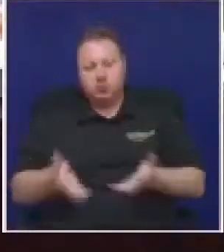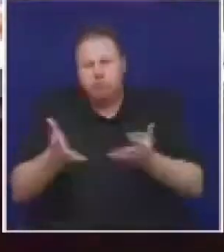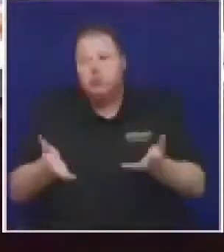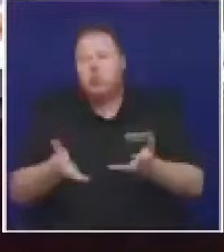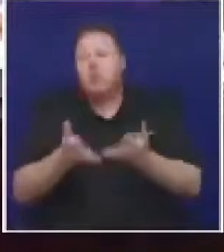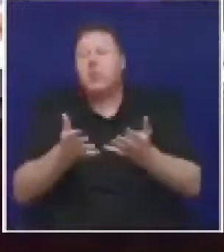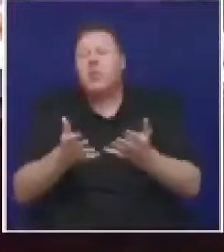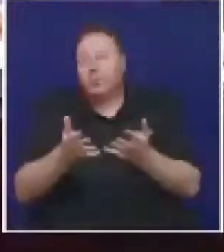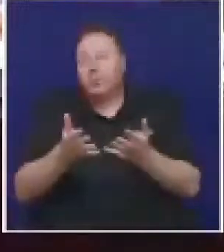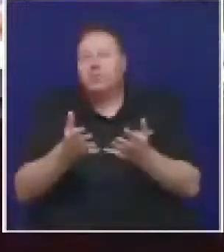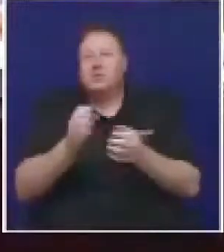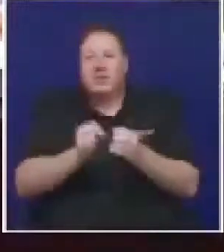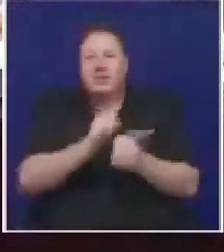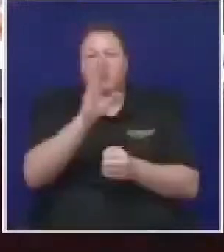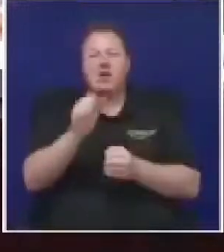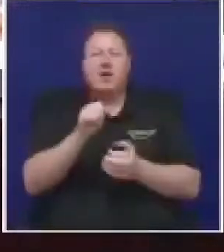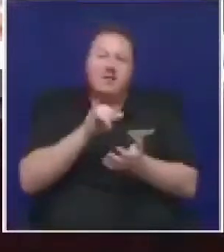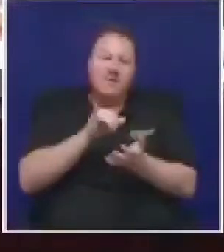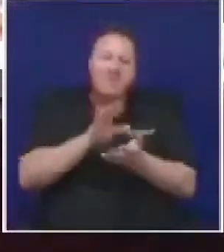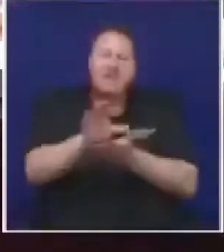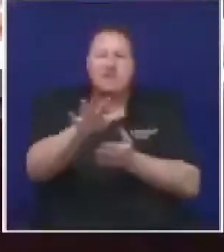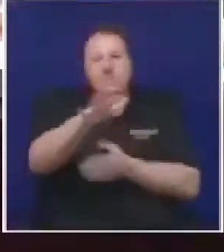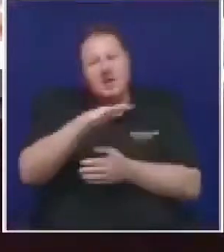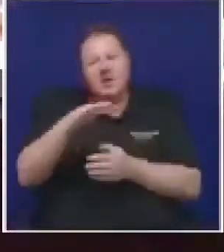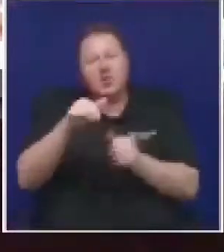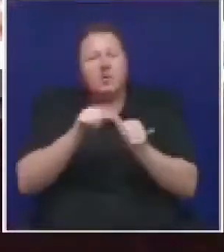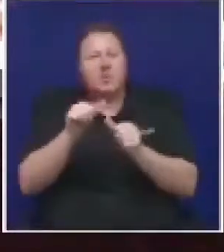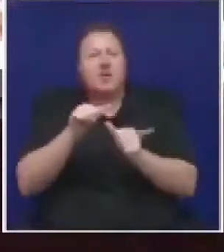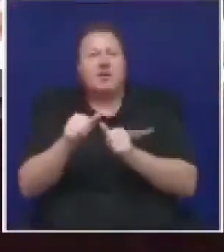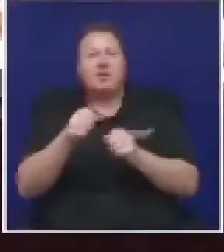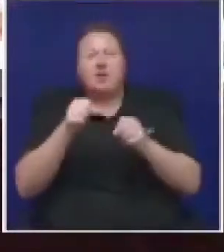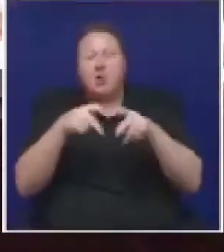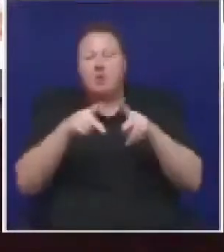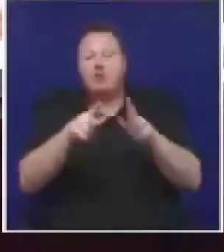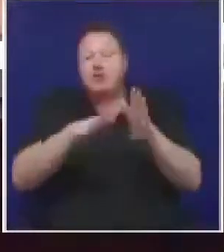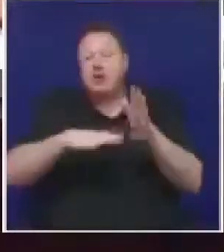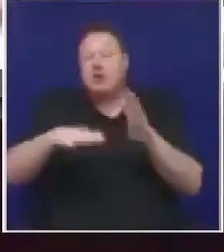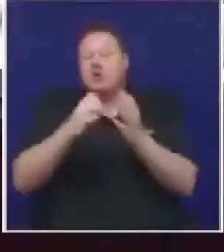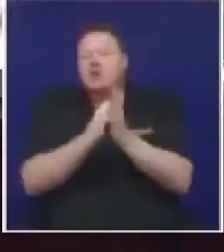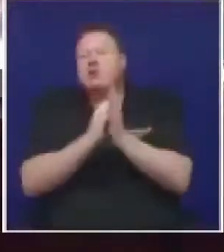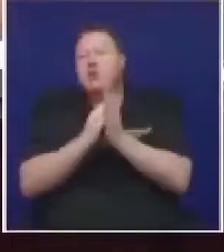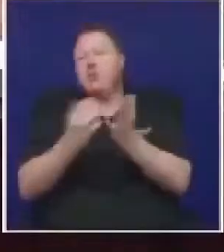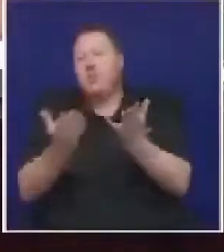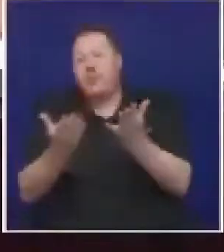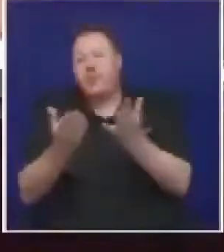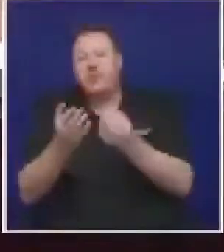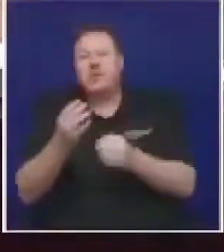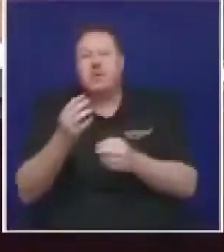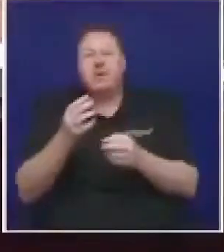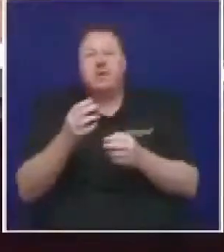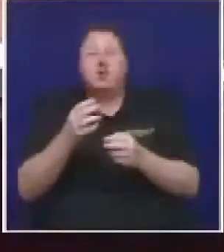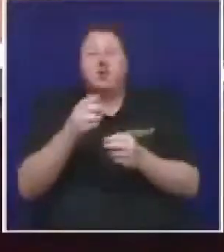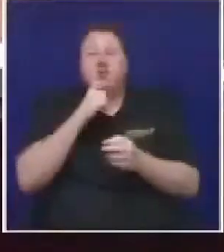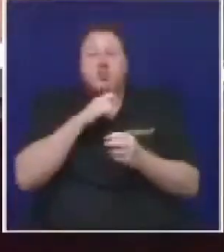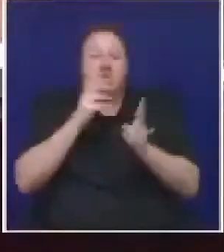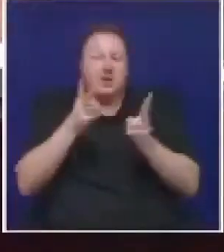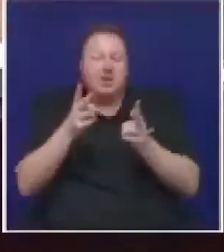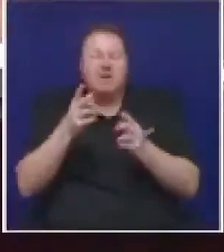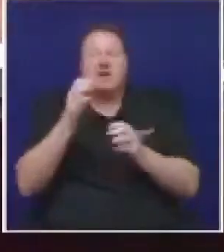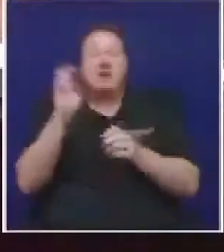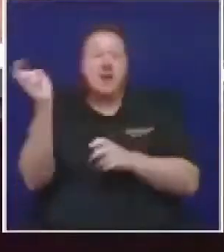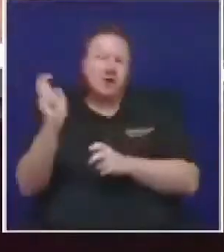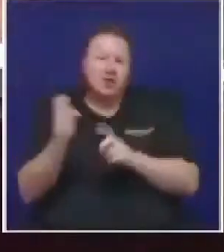ideal investment destination, highlighting opportunity in sectors such as renewable energy,